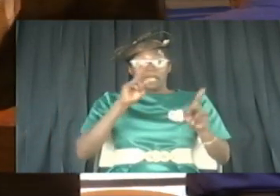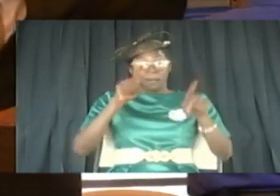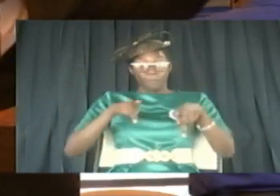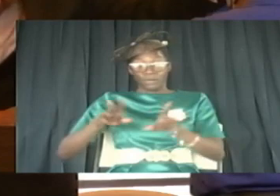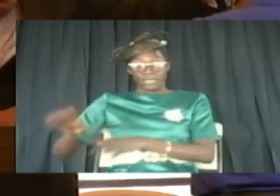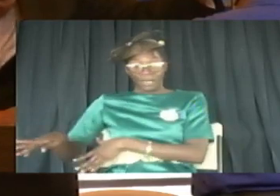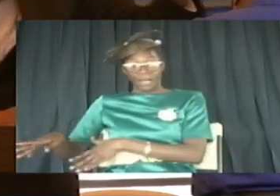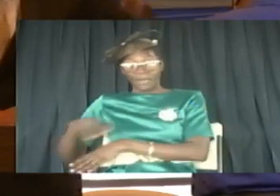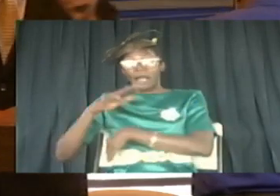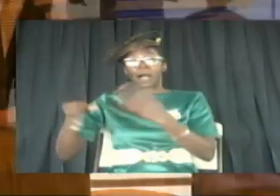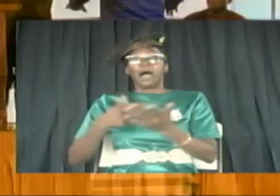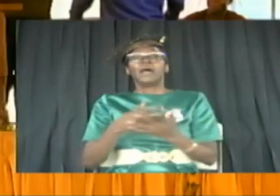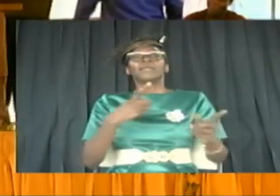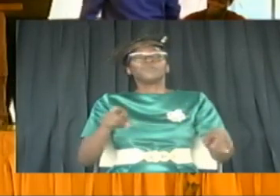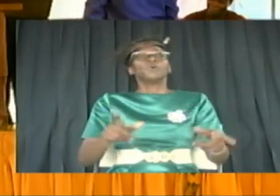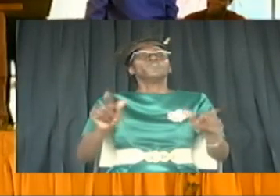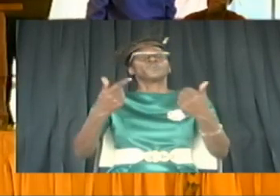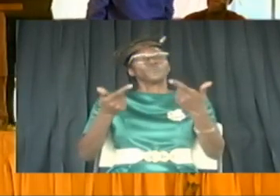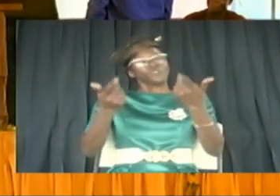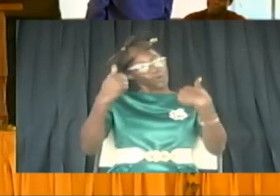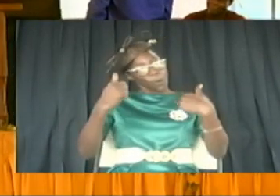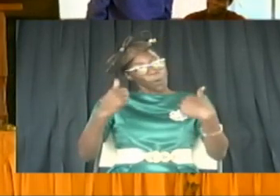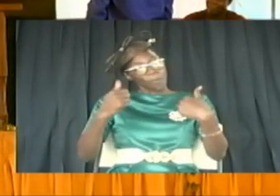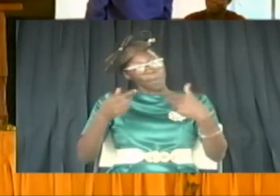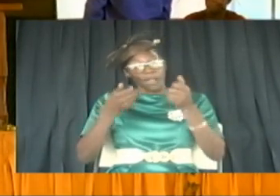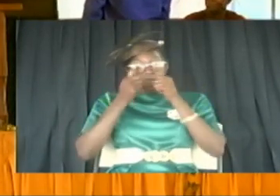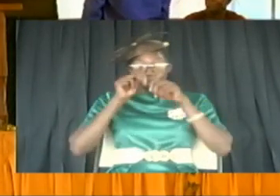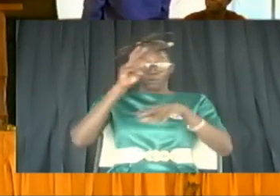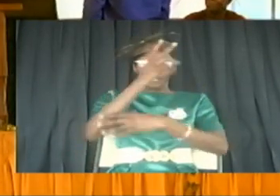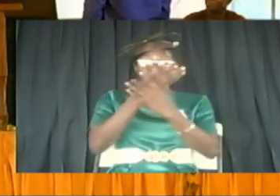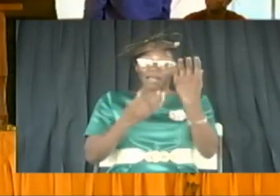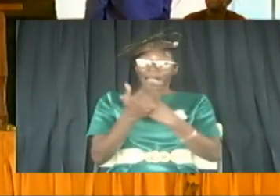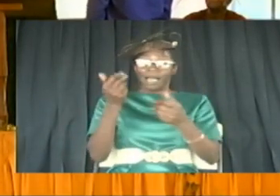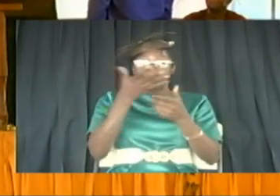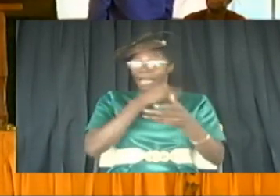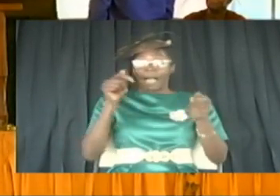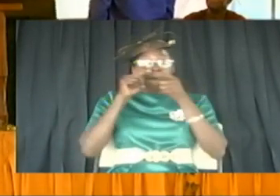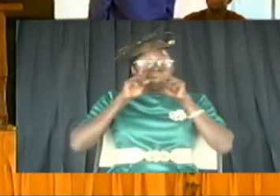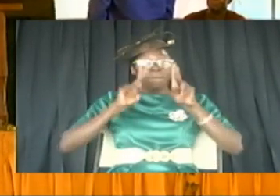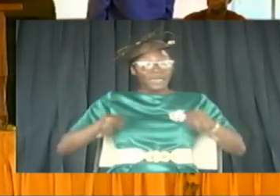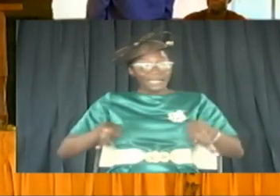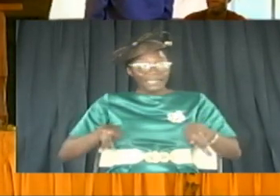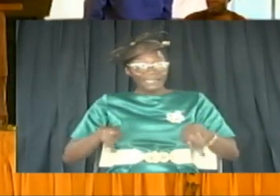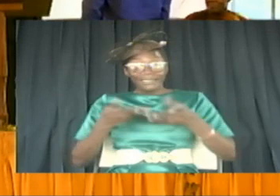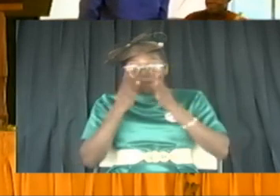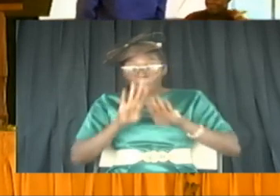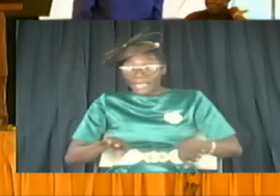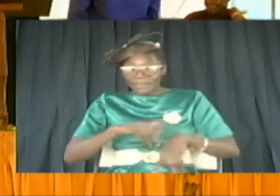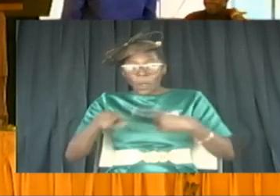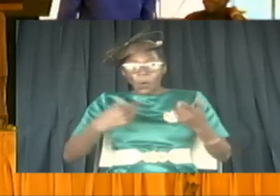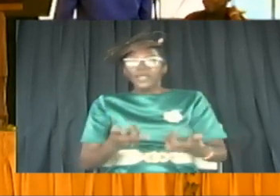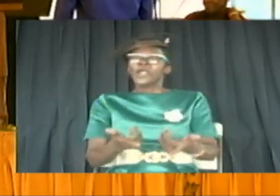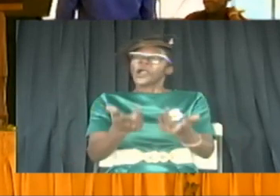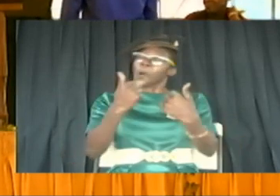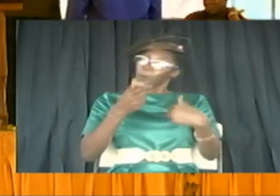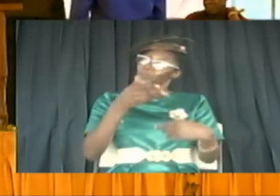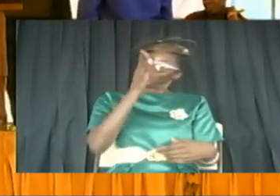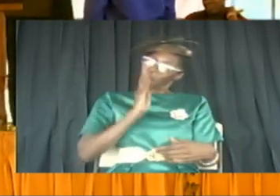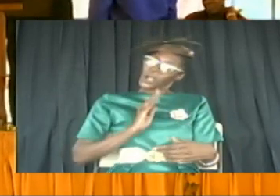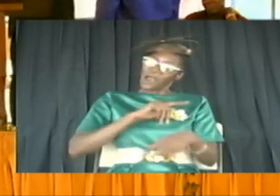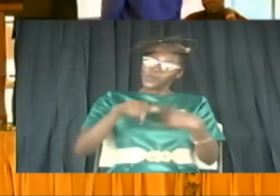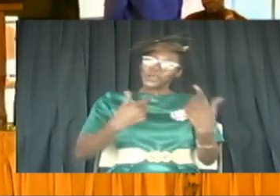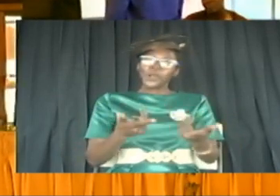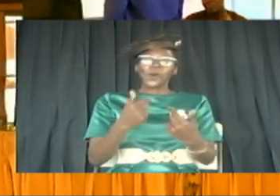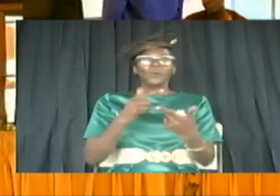and put him hand on them and bless. But when it comes to God, when it comes to favor,